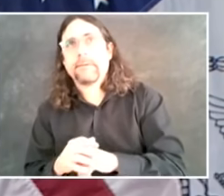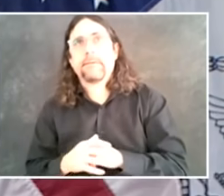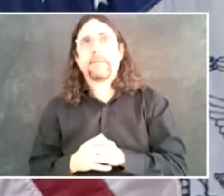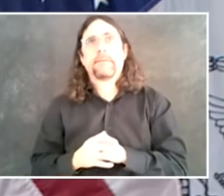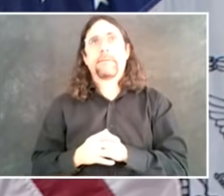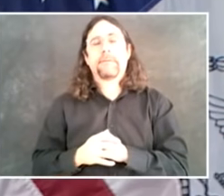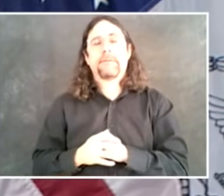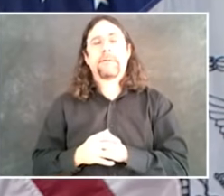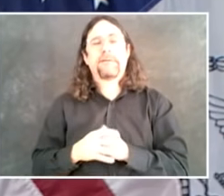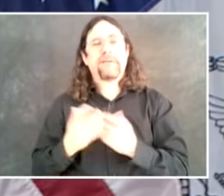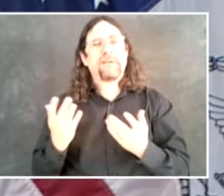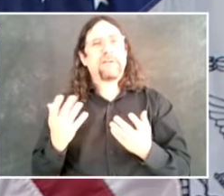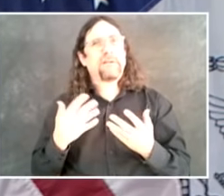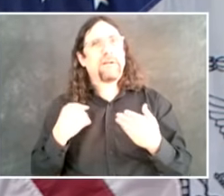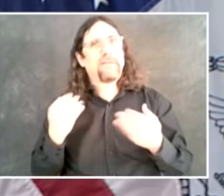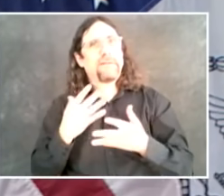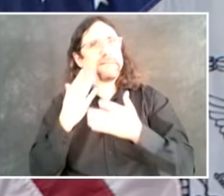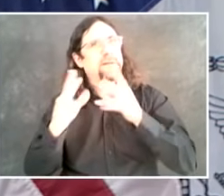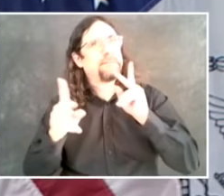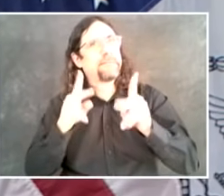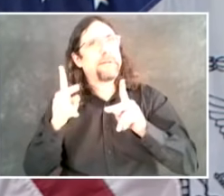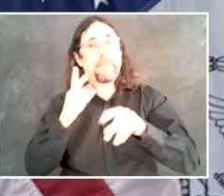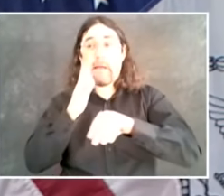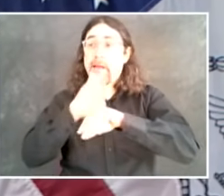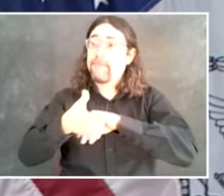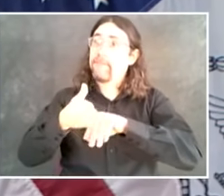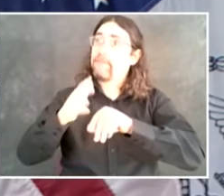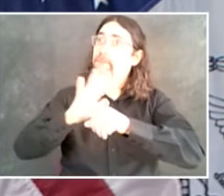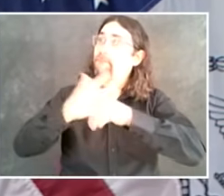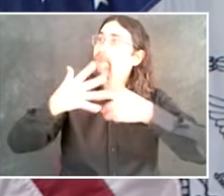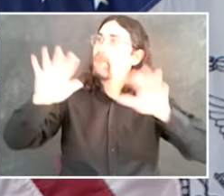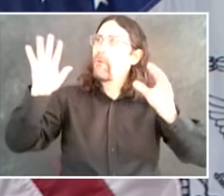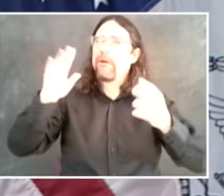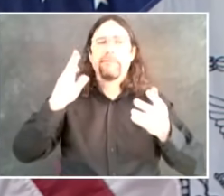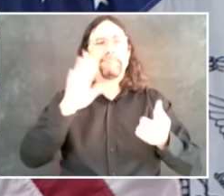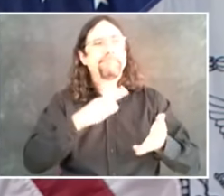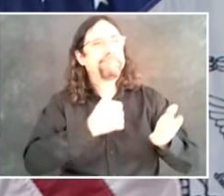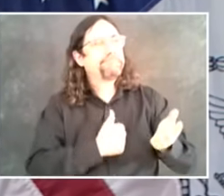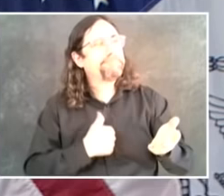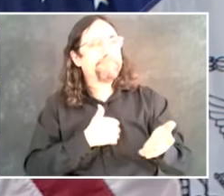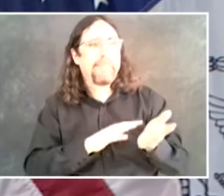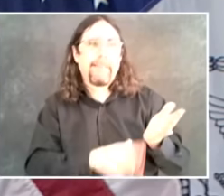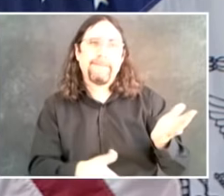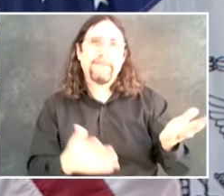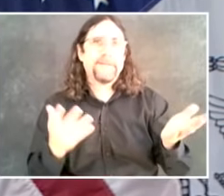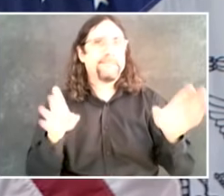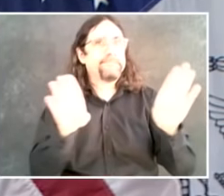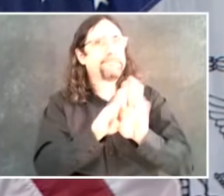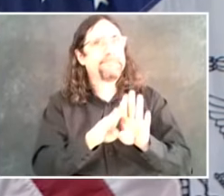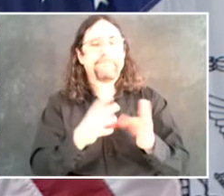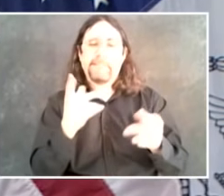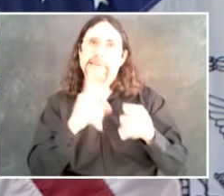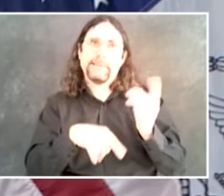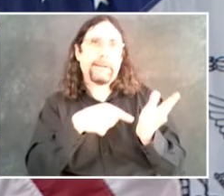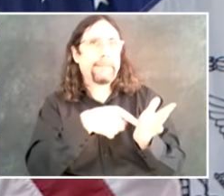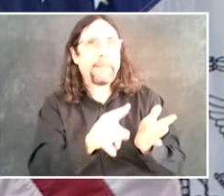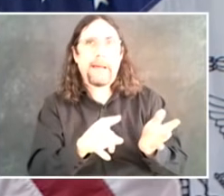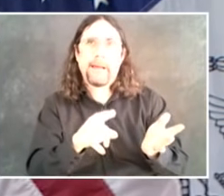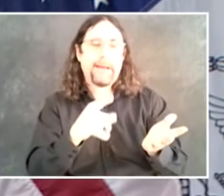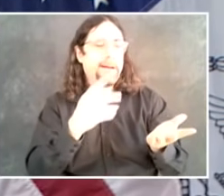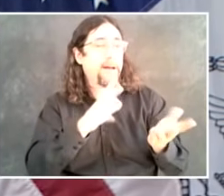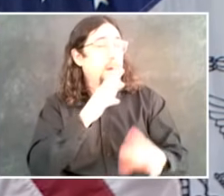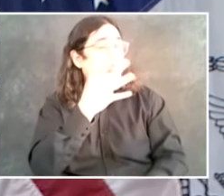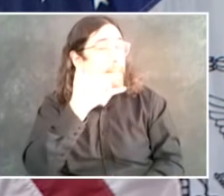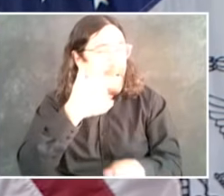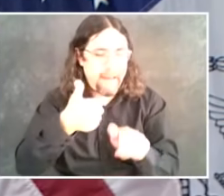happen. And I'm talking about one place, one city right here already, $7.4 billion in the